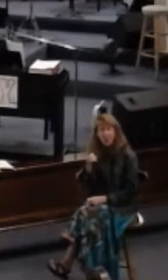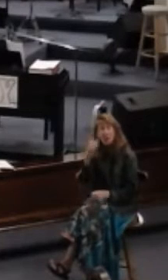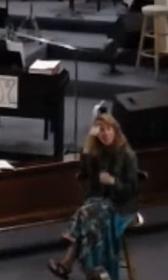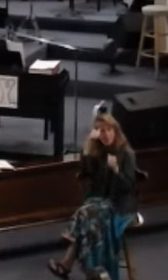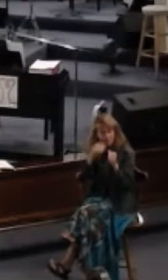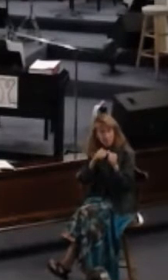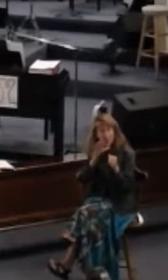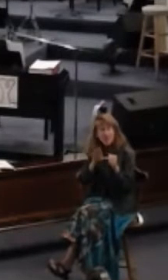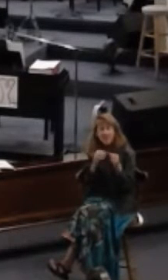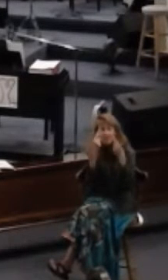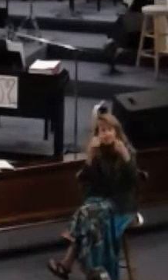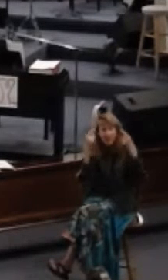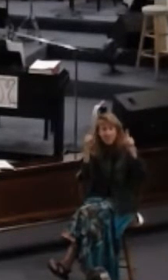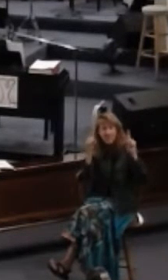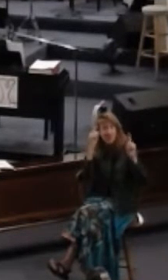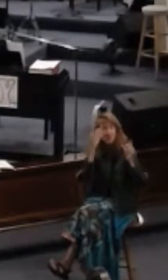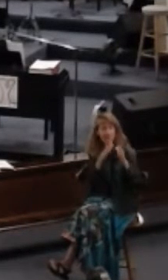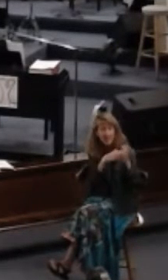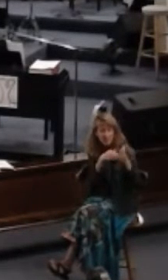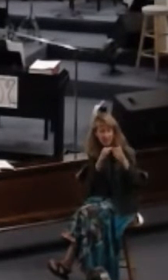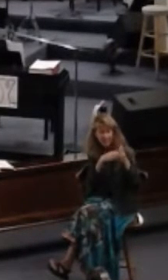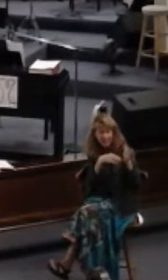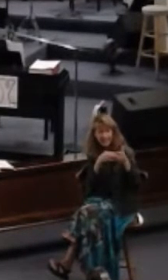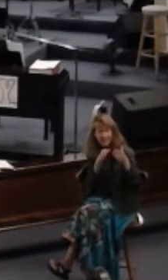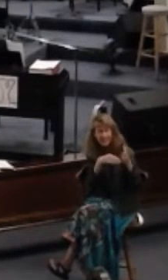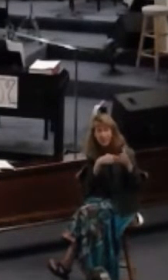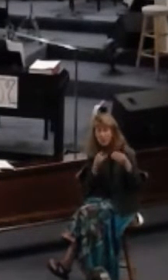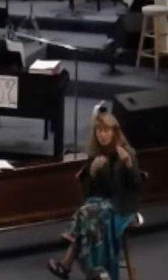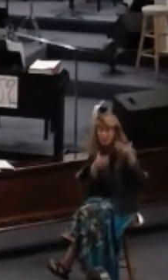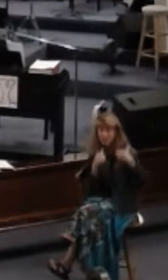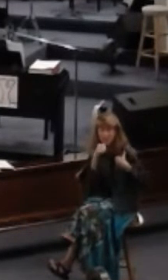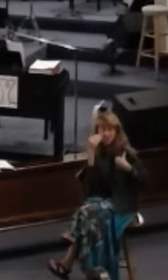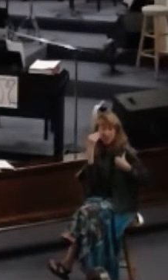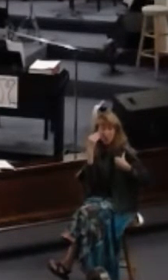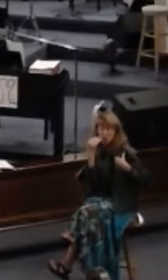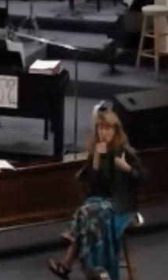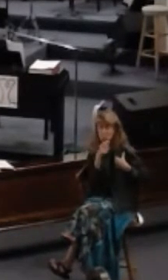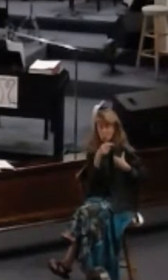are familiar with this painting. And while you may not have known the